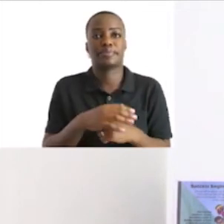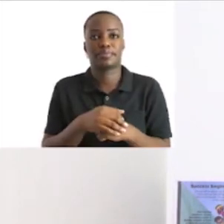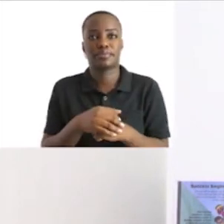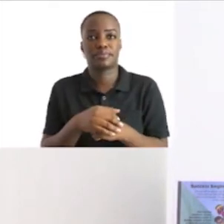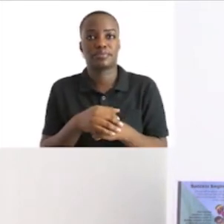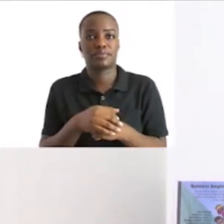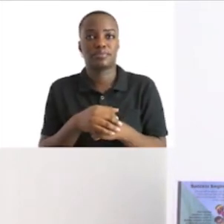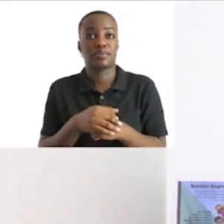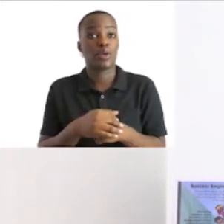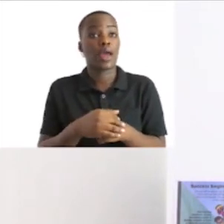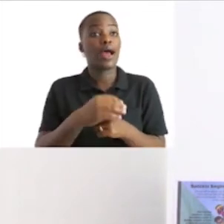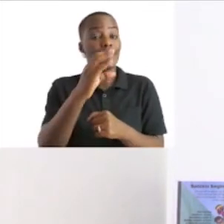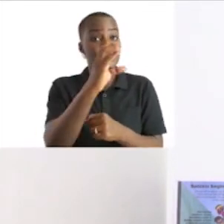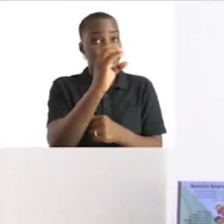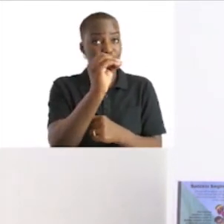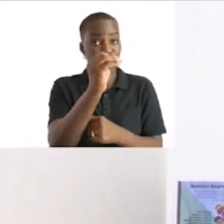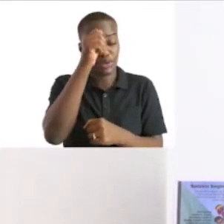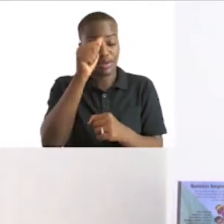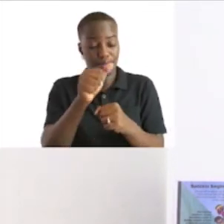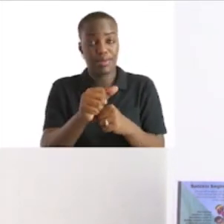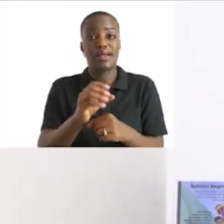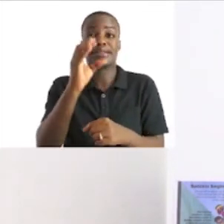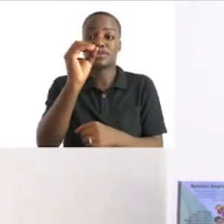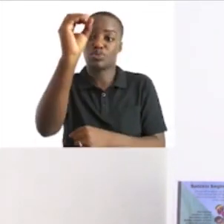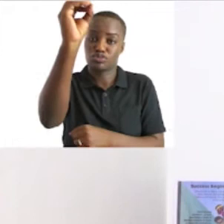And we take a 0 to put here.